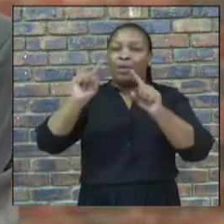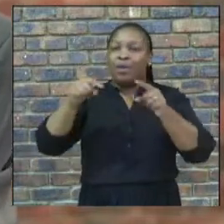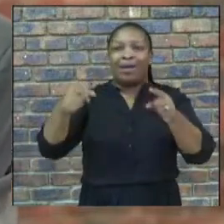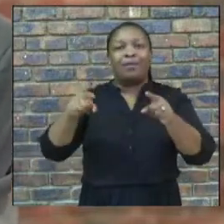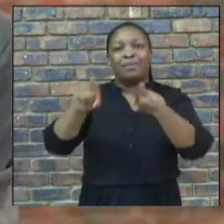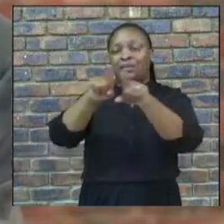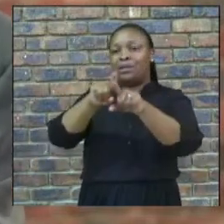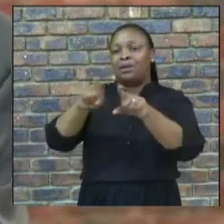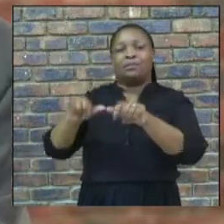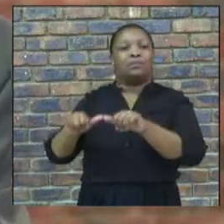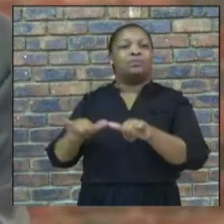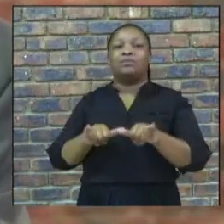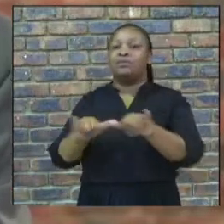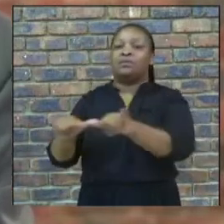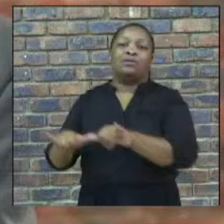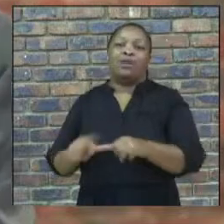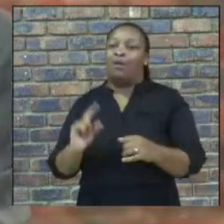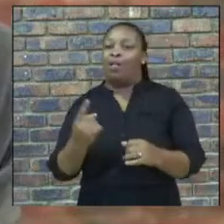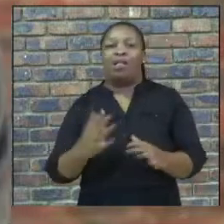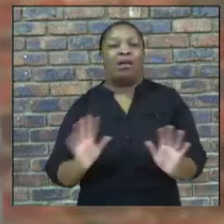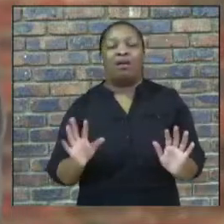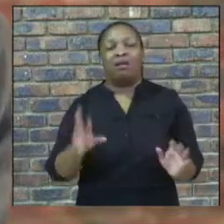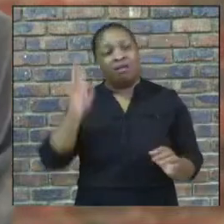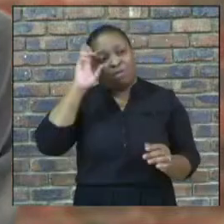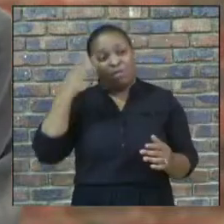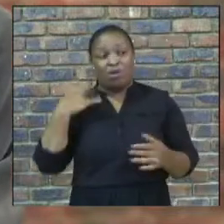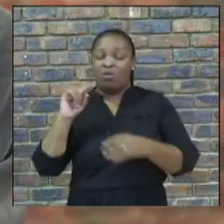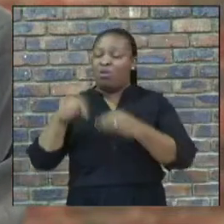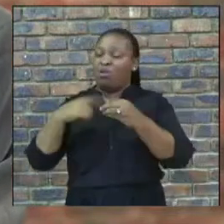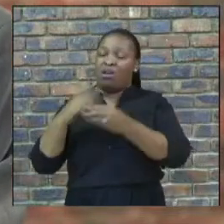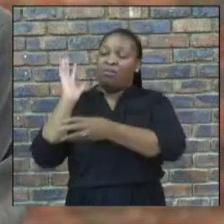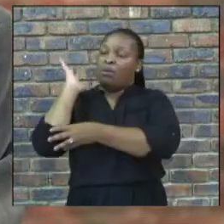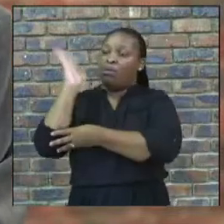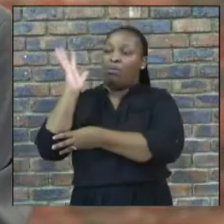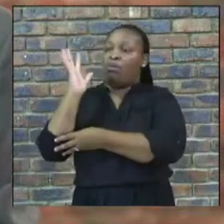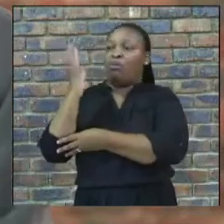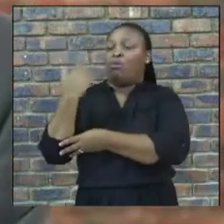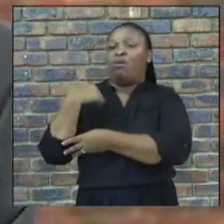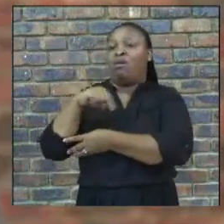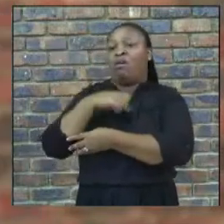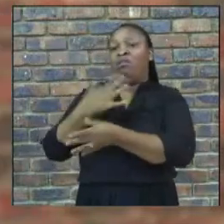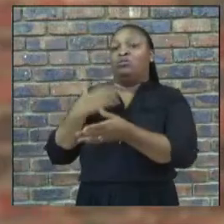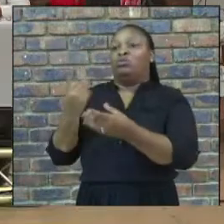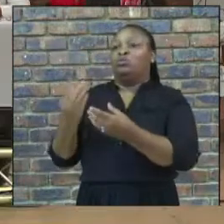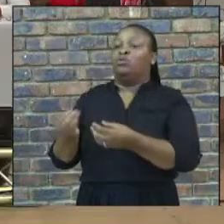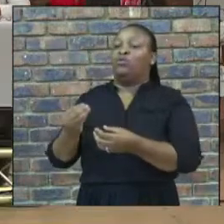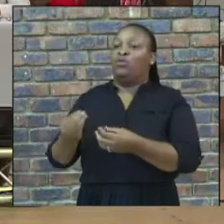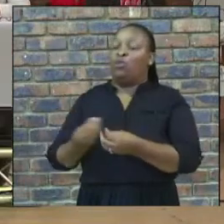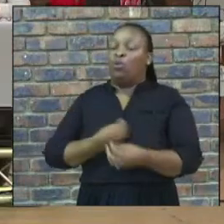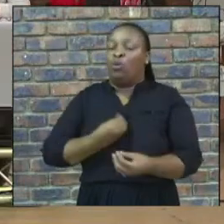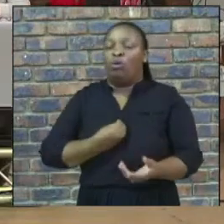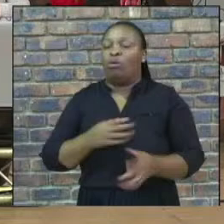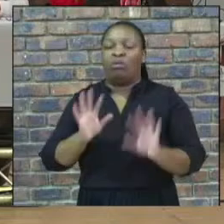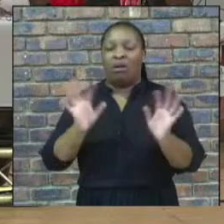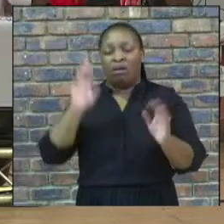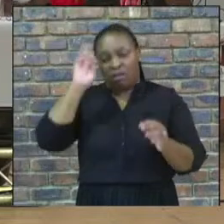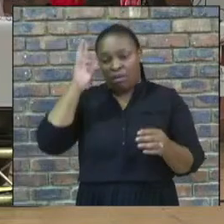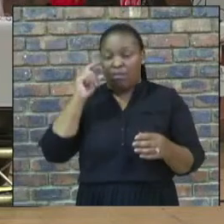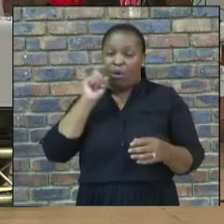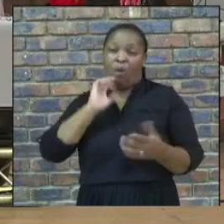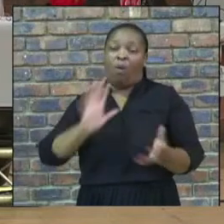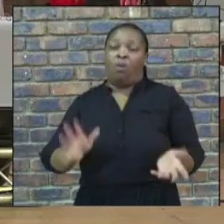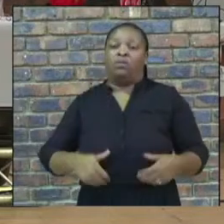So don't talk to us as if you are talking to young children. Thank you. Thank you very much.